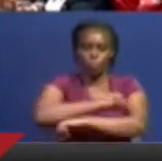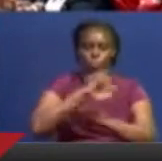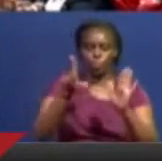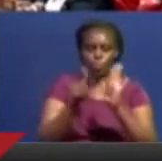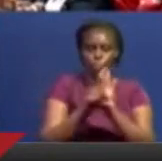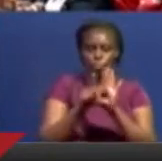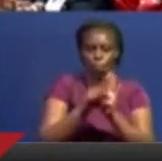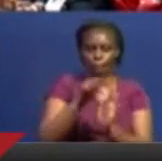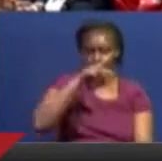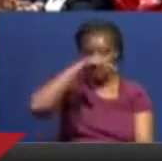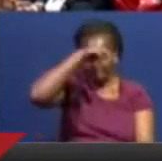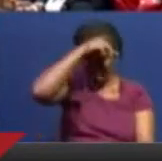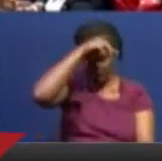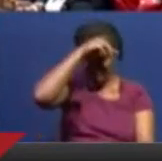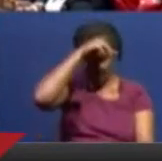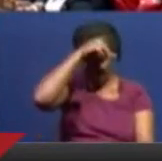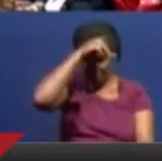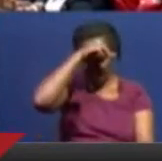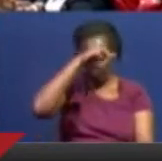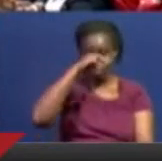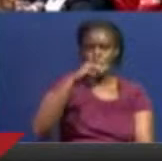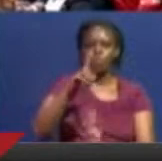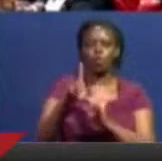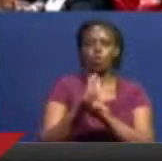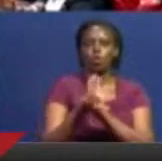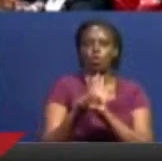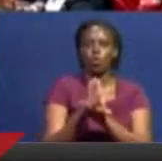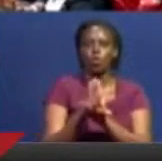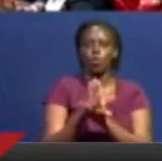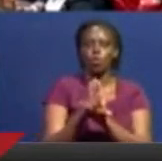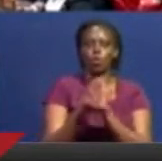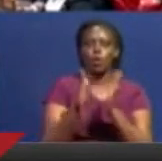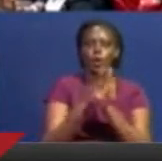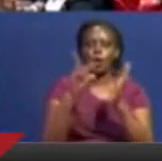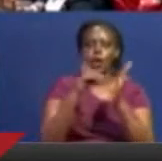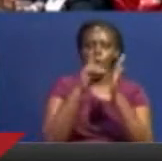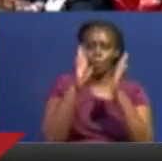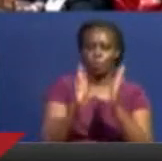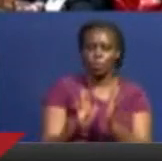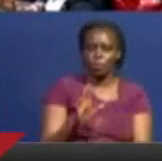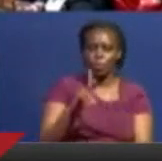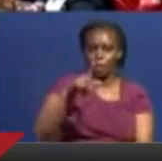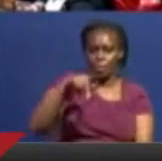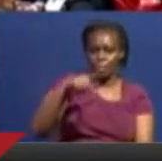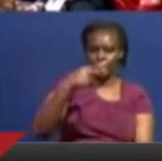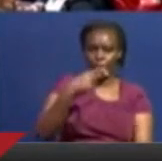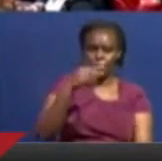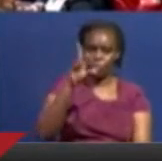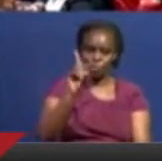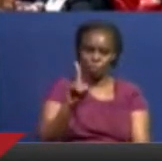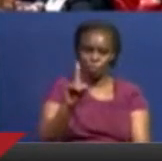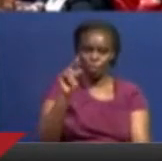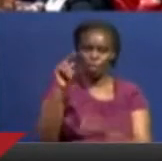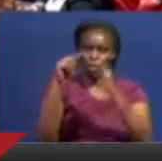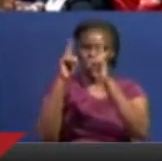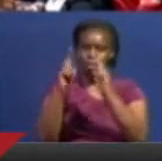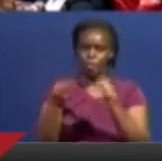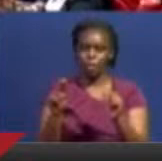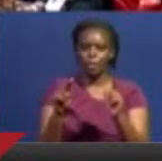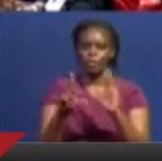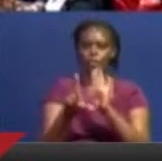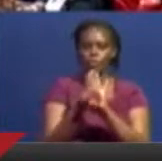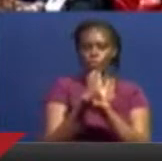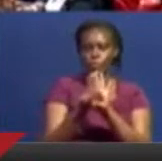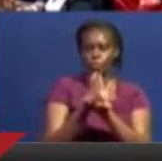a Master of Law degree, and a doctorate or PhD in international law from the University